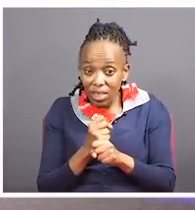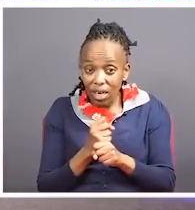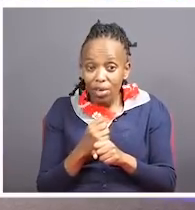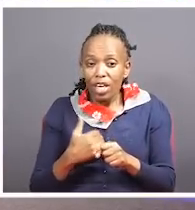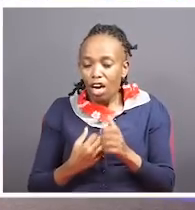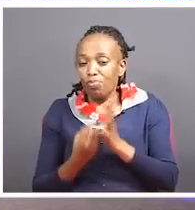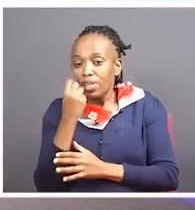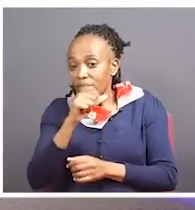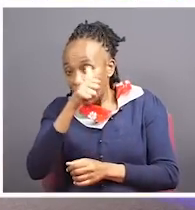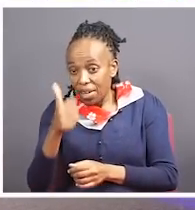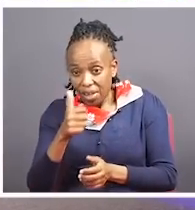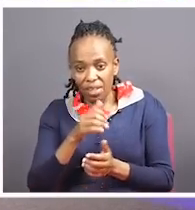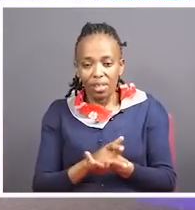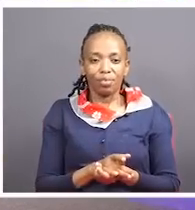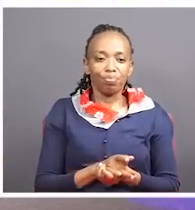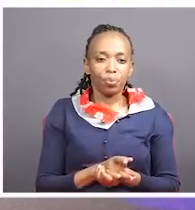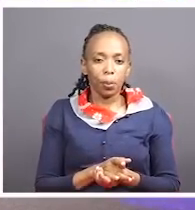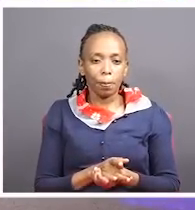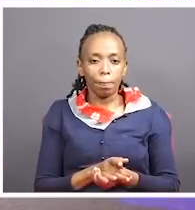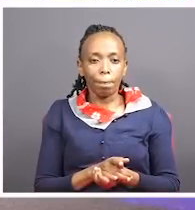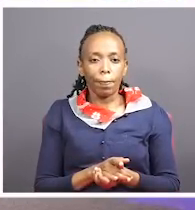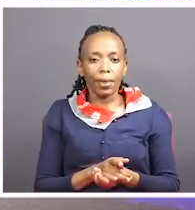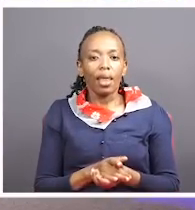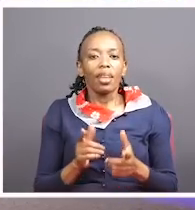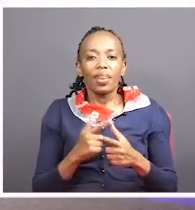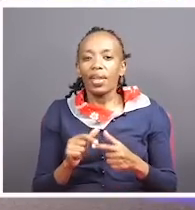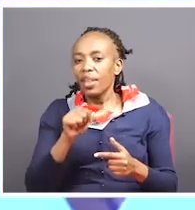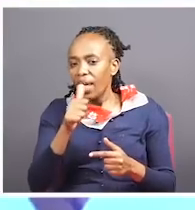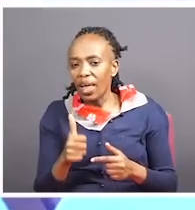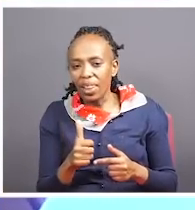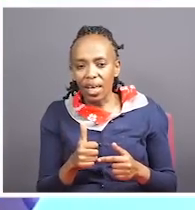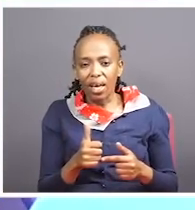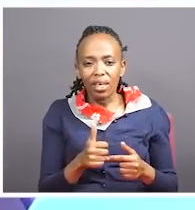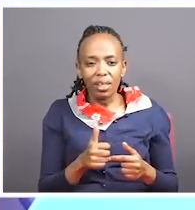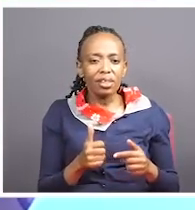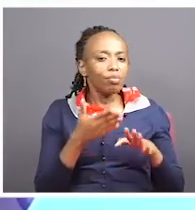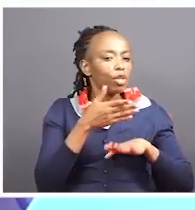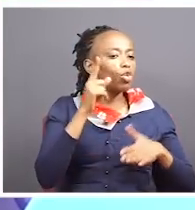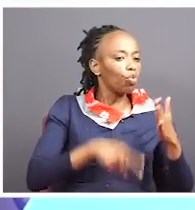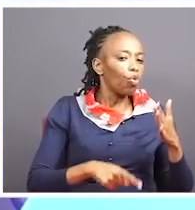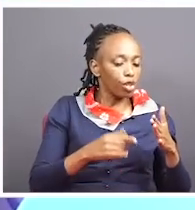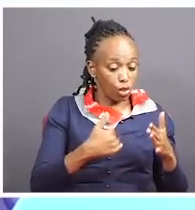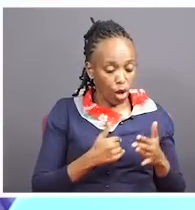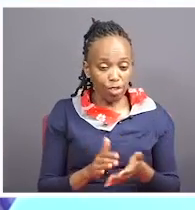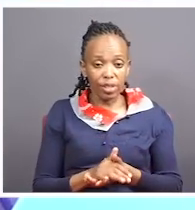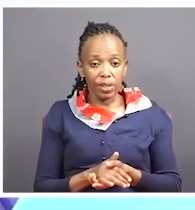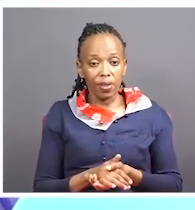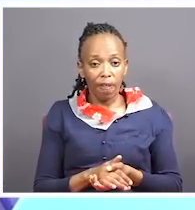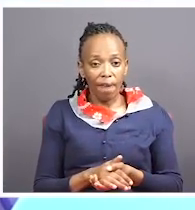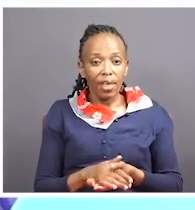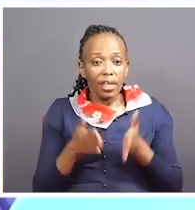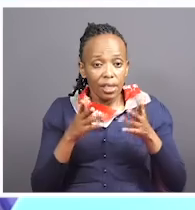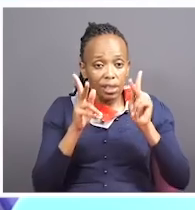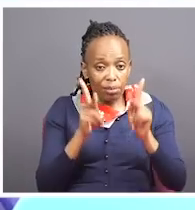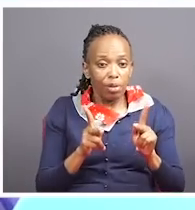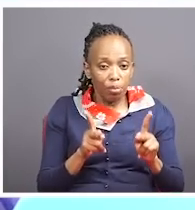yes. they say, we have produced another one. Very true. And the other one Very is true. Beyond yes. what yes. you yes. had. What you had